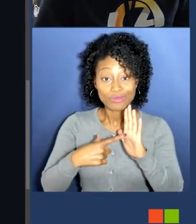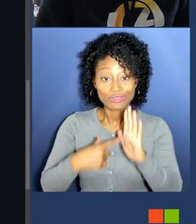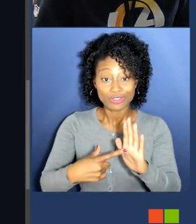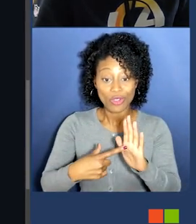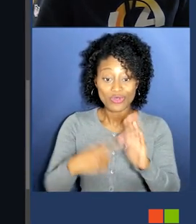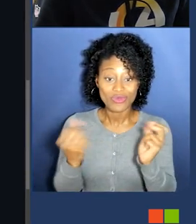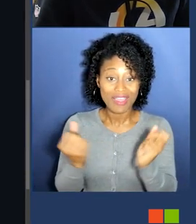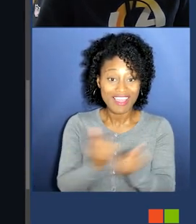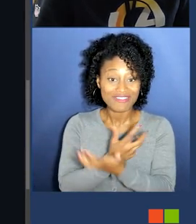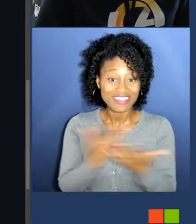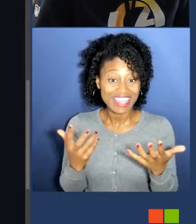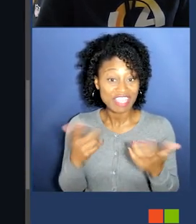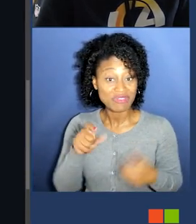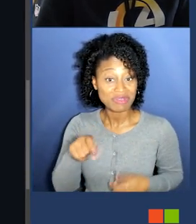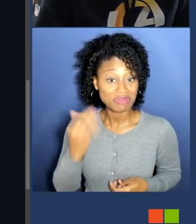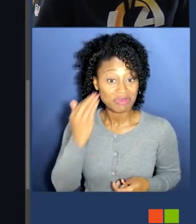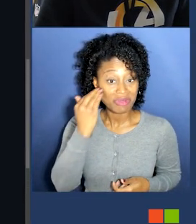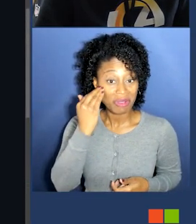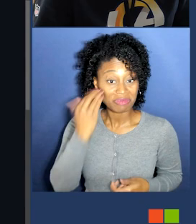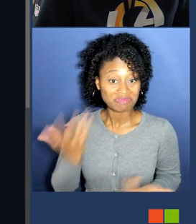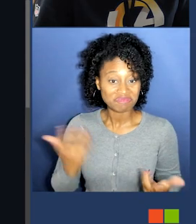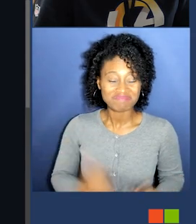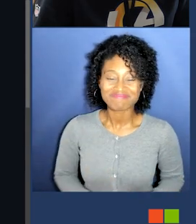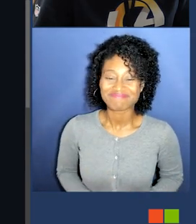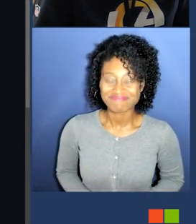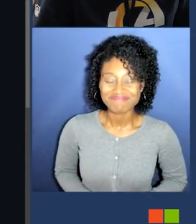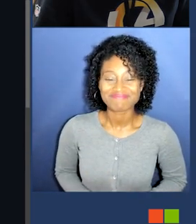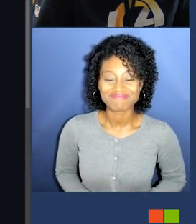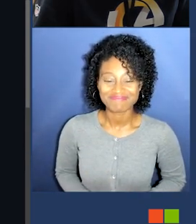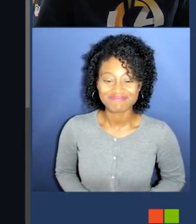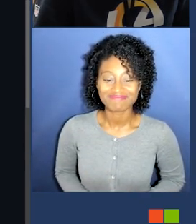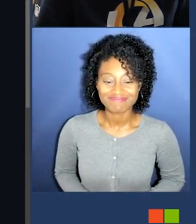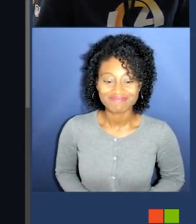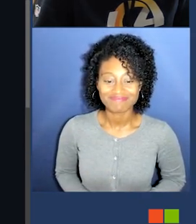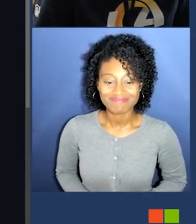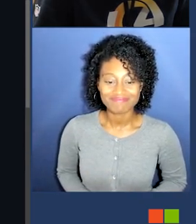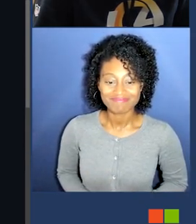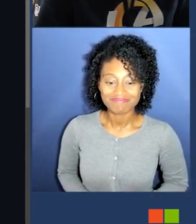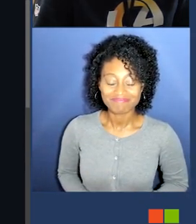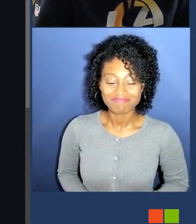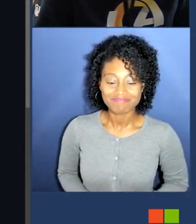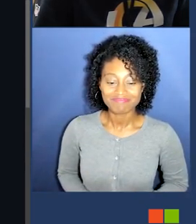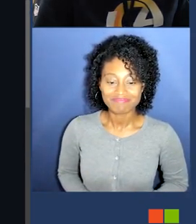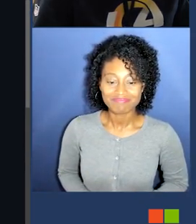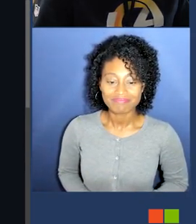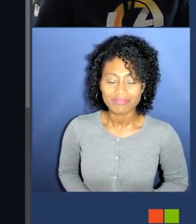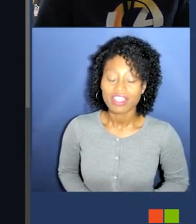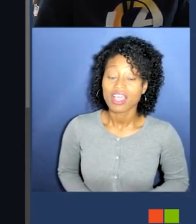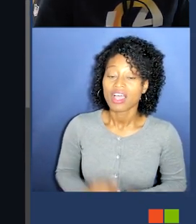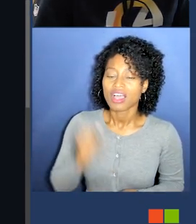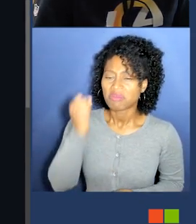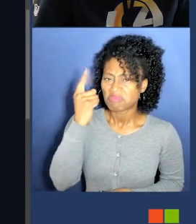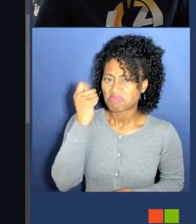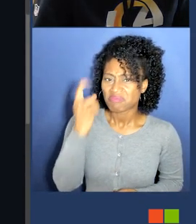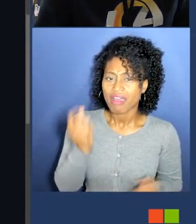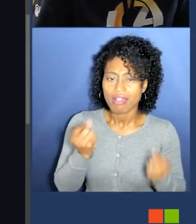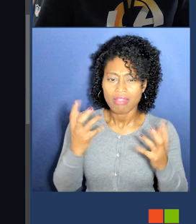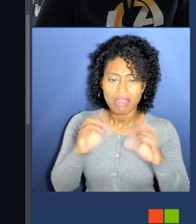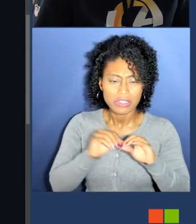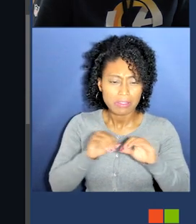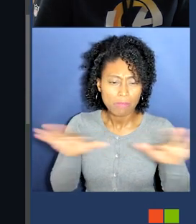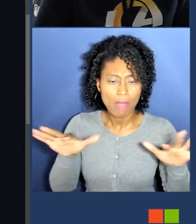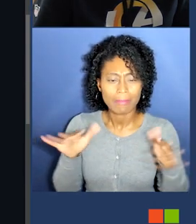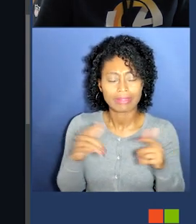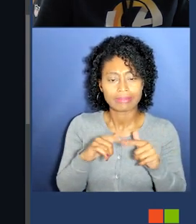I will show you everything that we need in terms of putting this all together. A lot of the deployment and stuff,